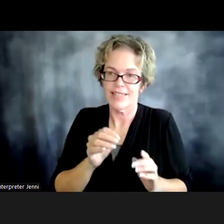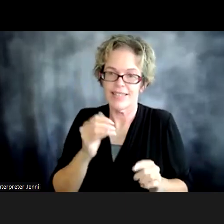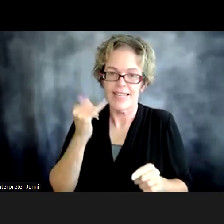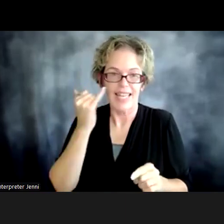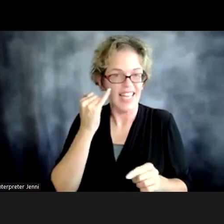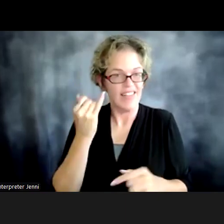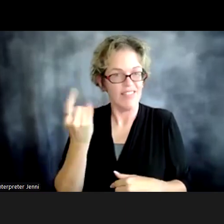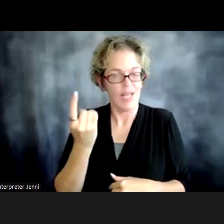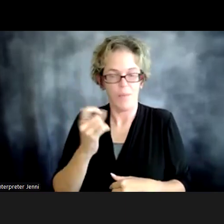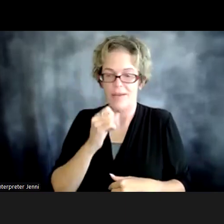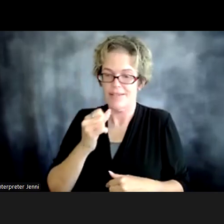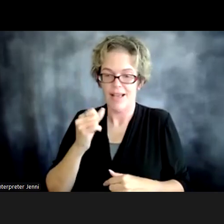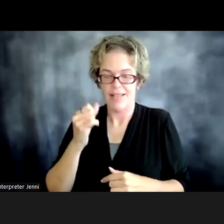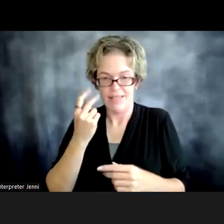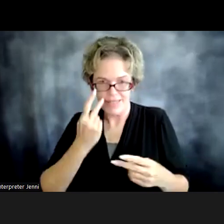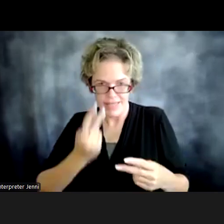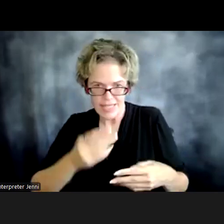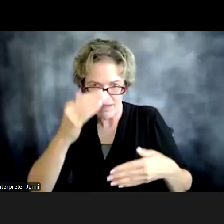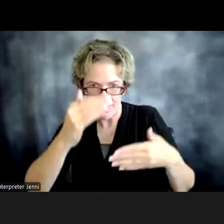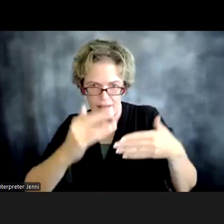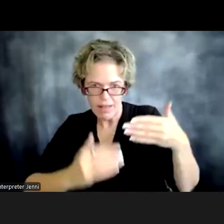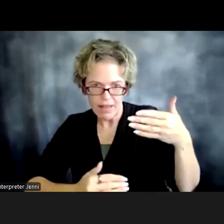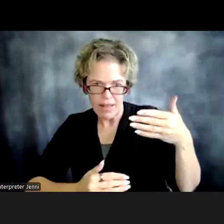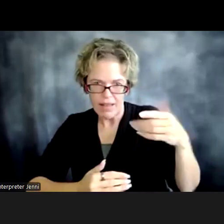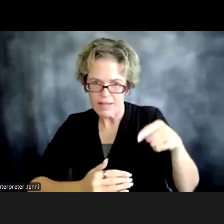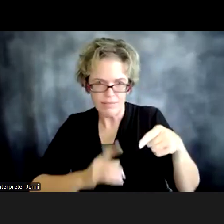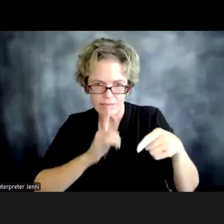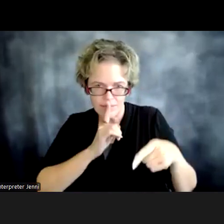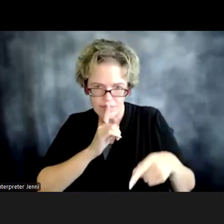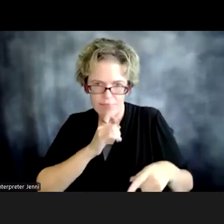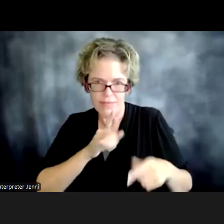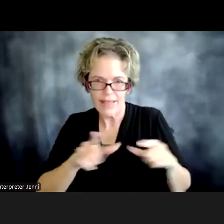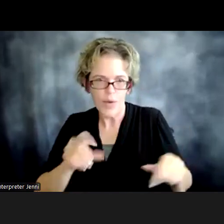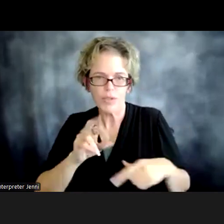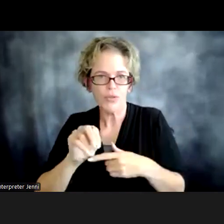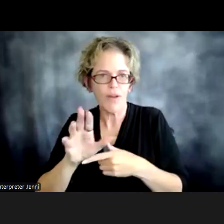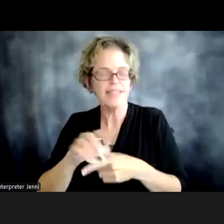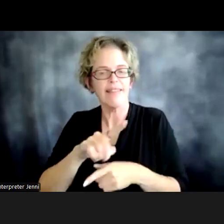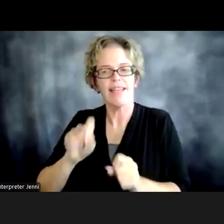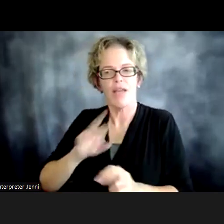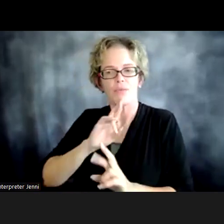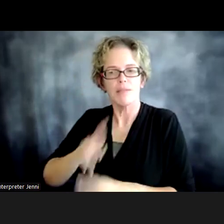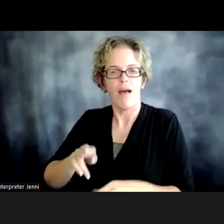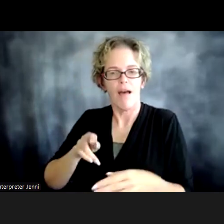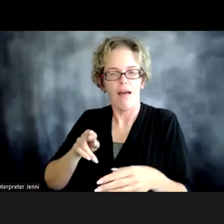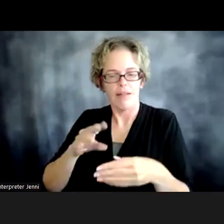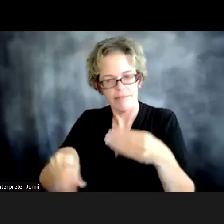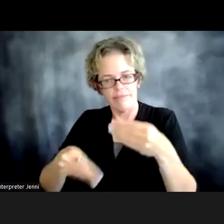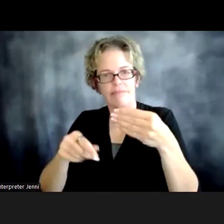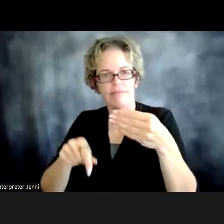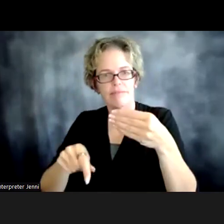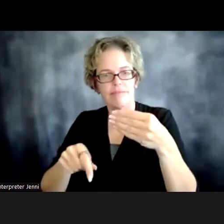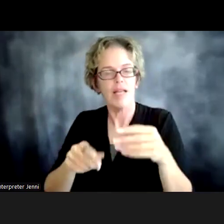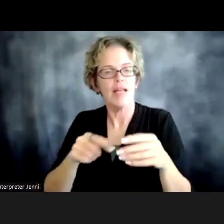themselves in the list, we all know that they can respond in a variety of different ways. So certainly looking to make sure that we